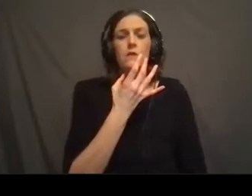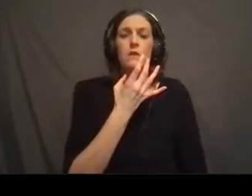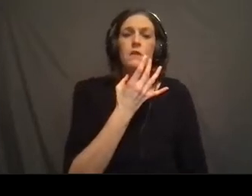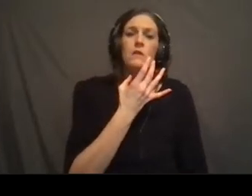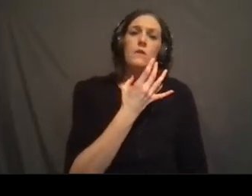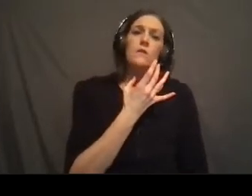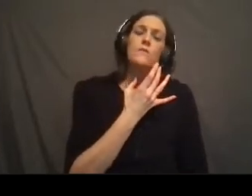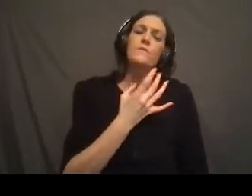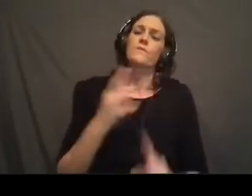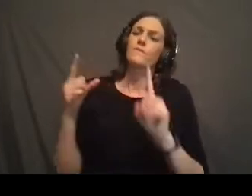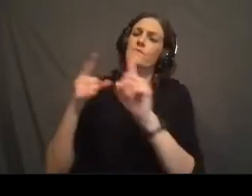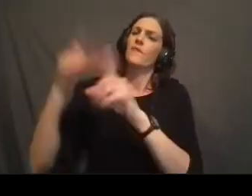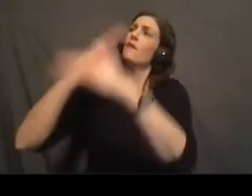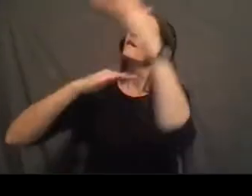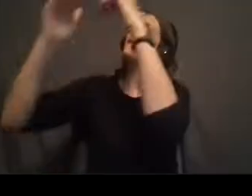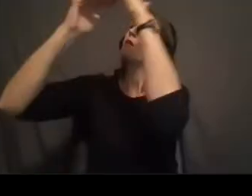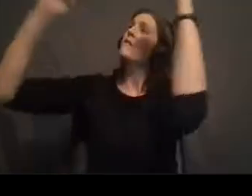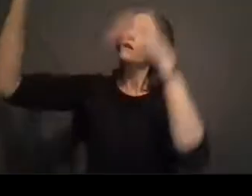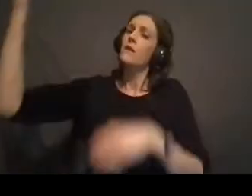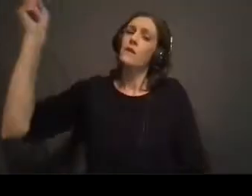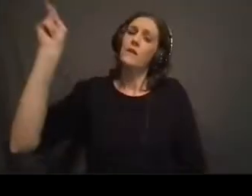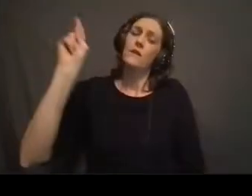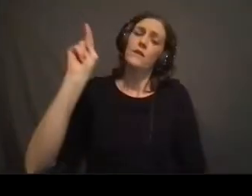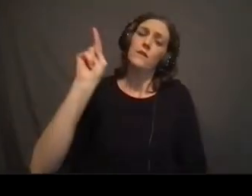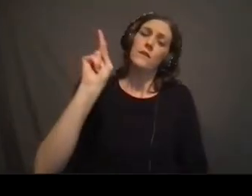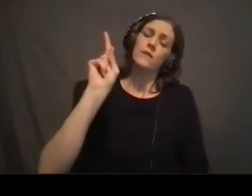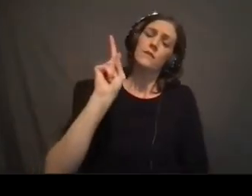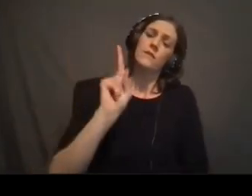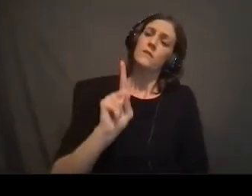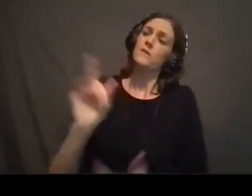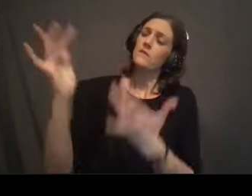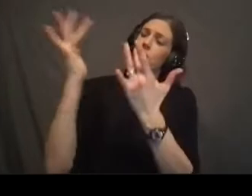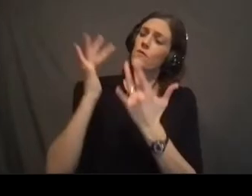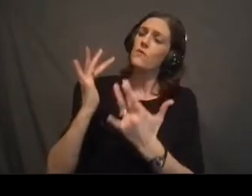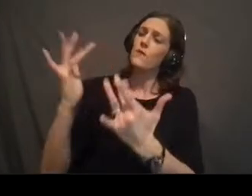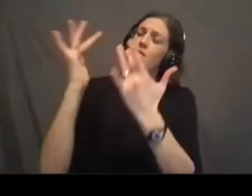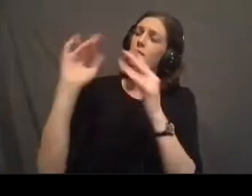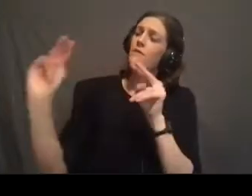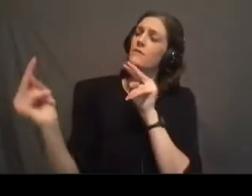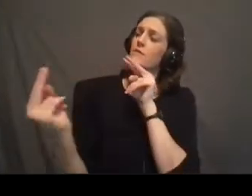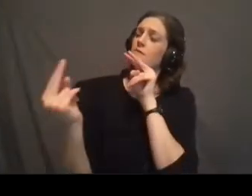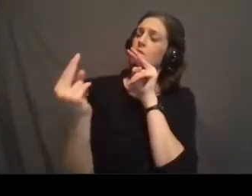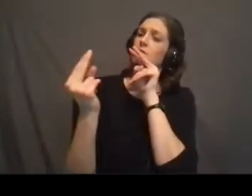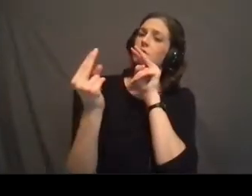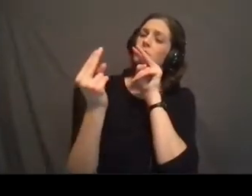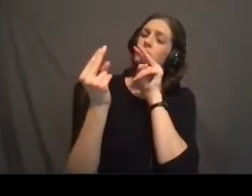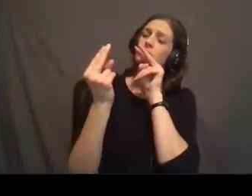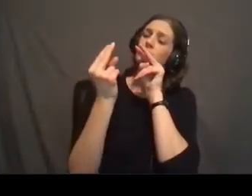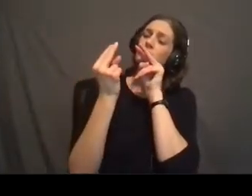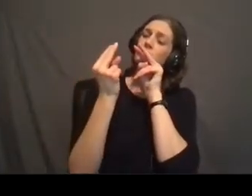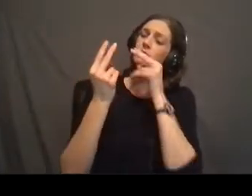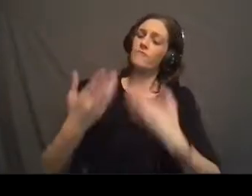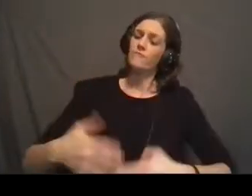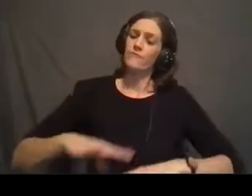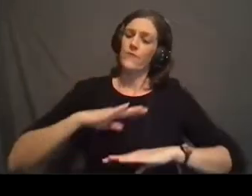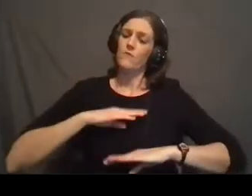from heaven you descended, there was mercy in your eyes. To fulfill